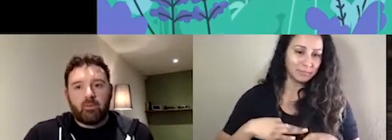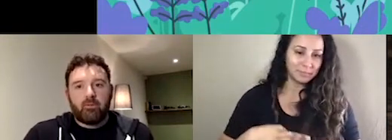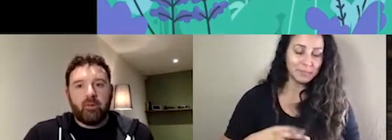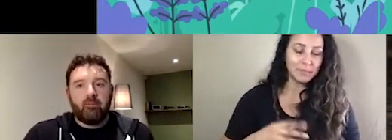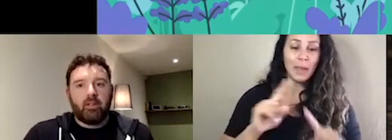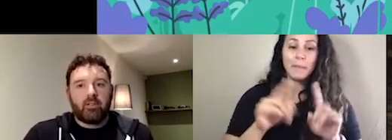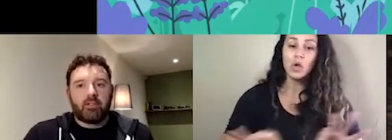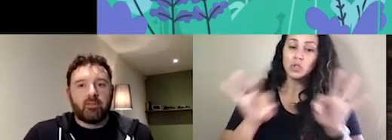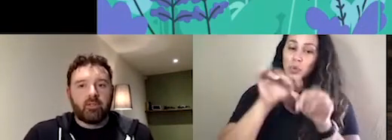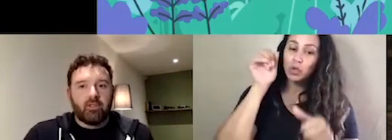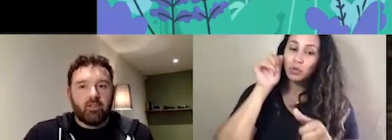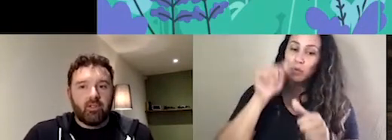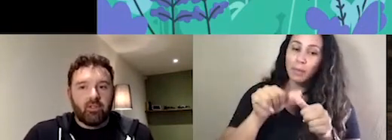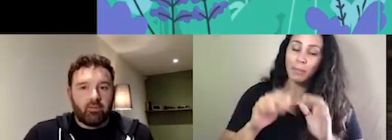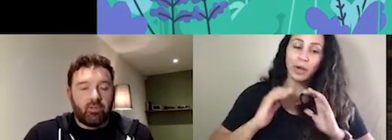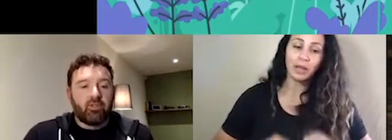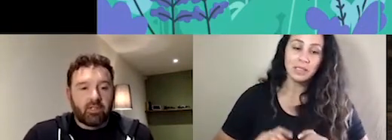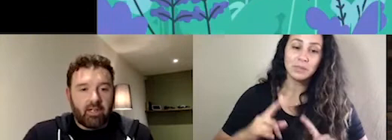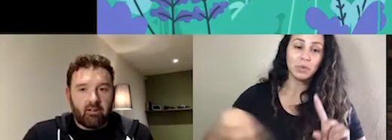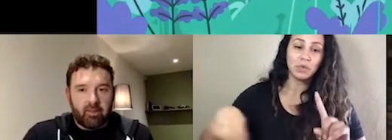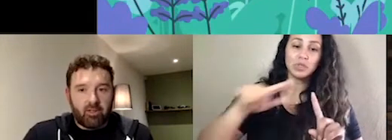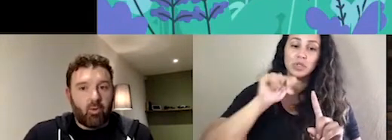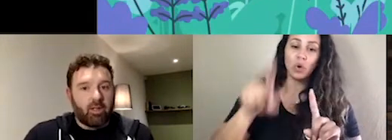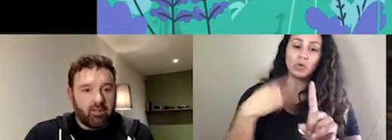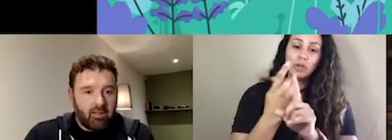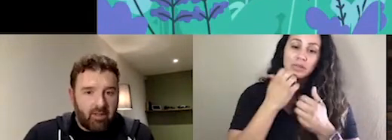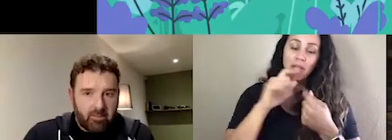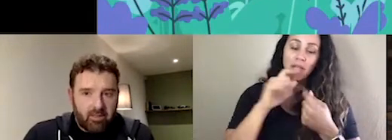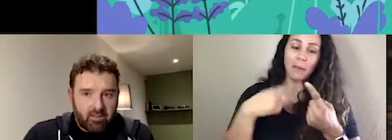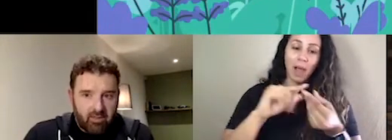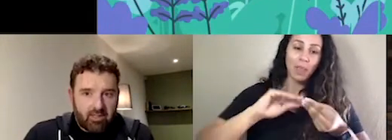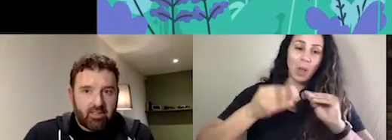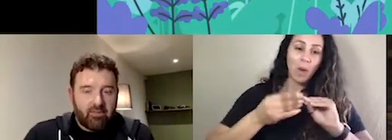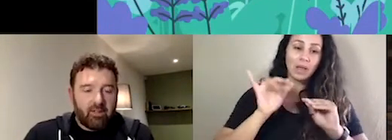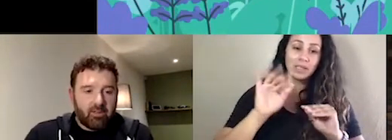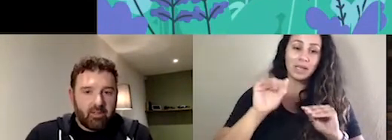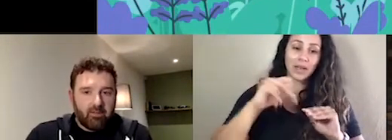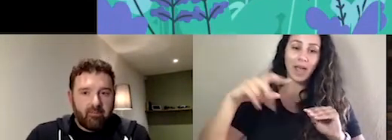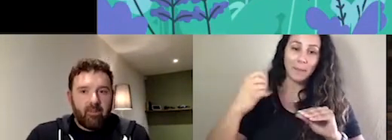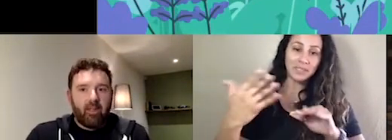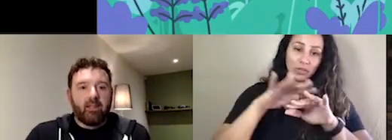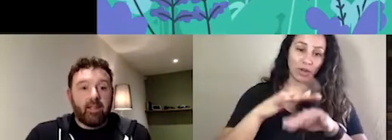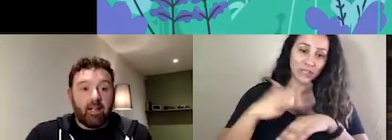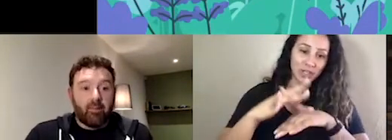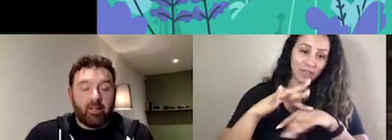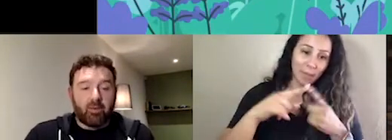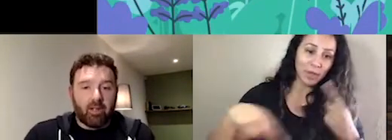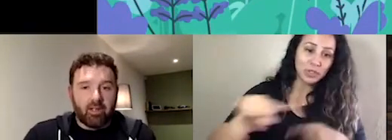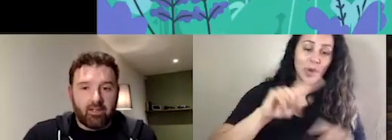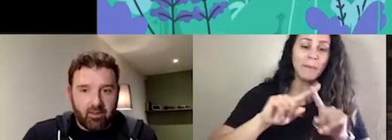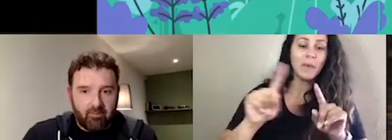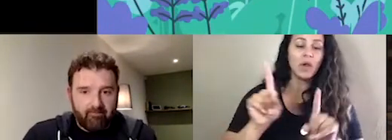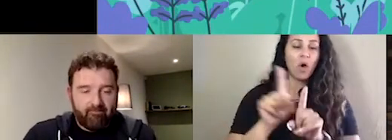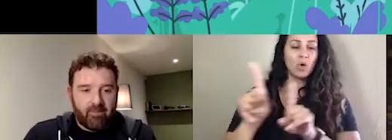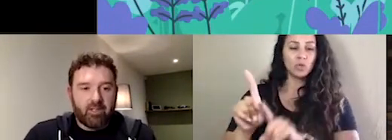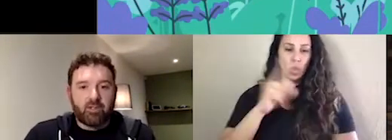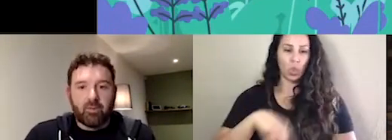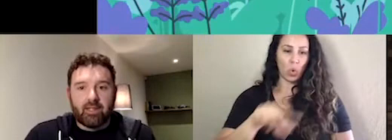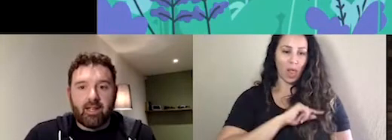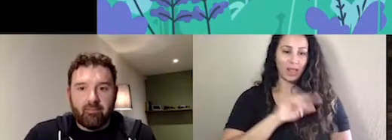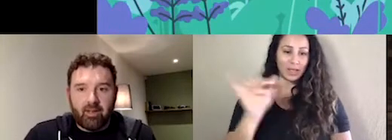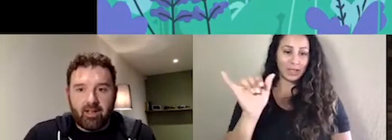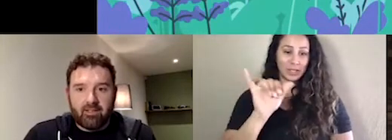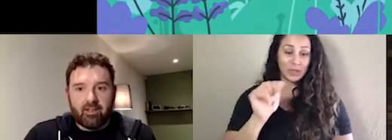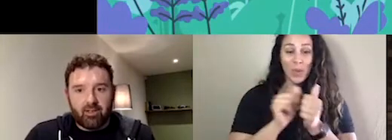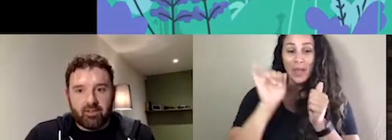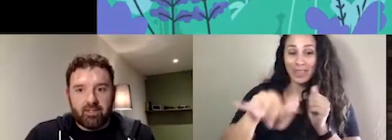But it's worth remembering customers don't just care about the quantity of apps and integrations available to them, they care about the quality too. So with